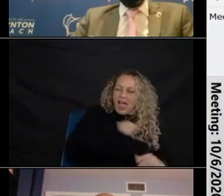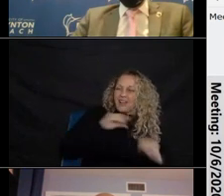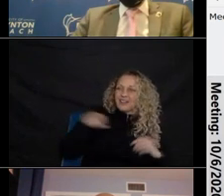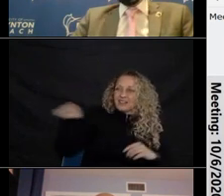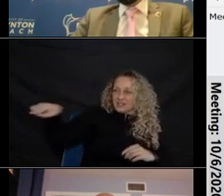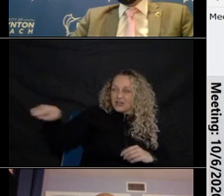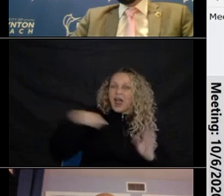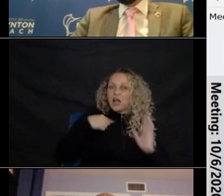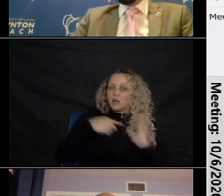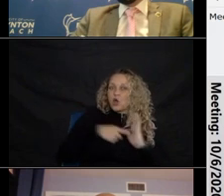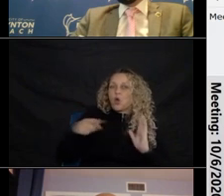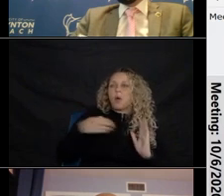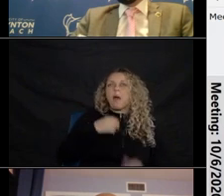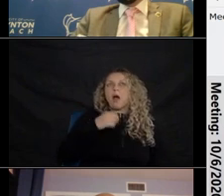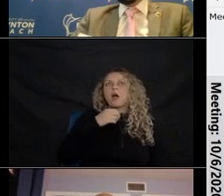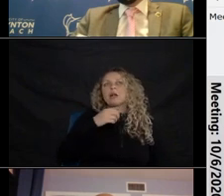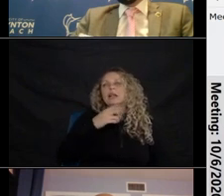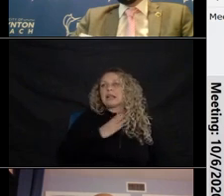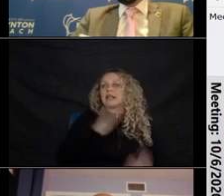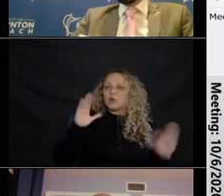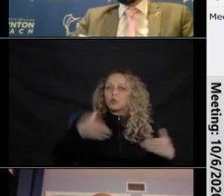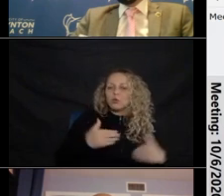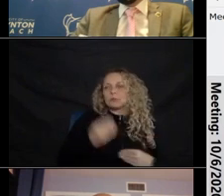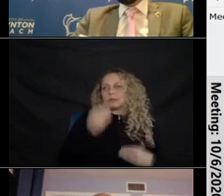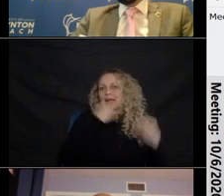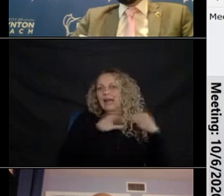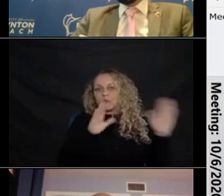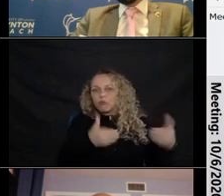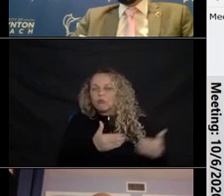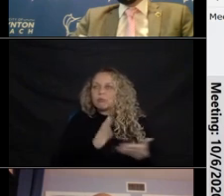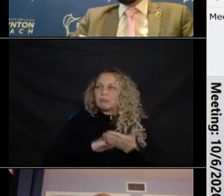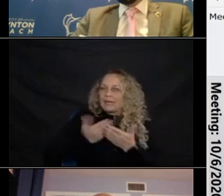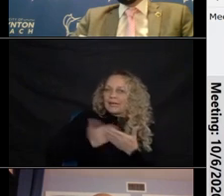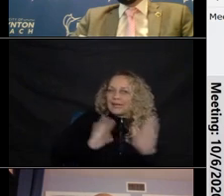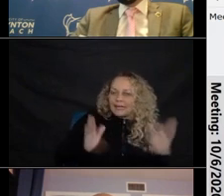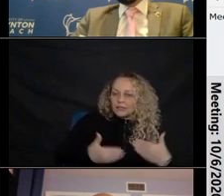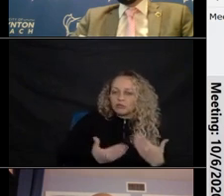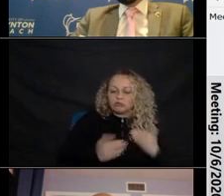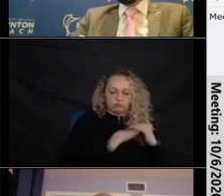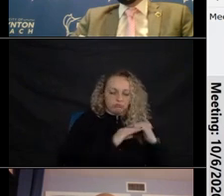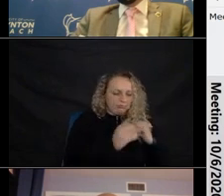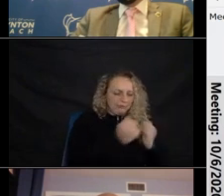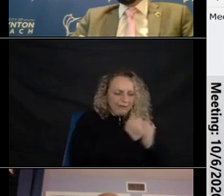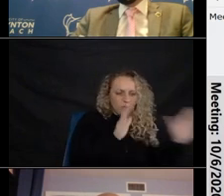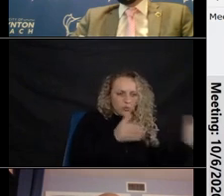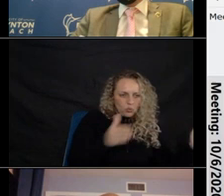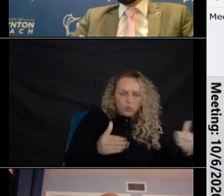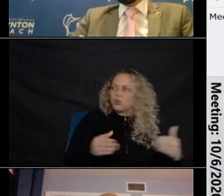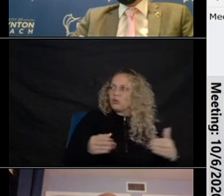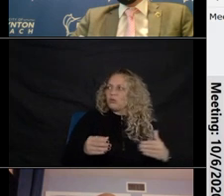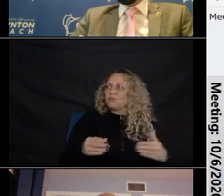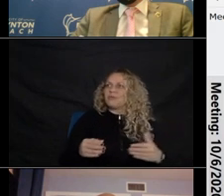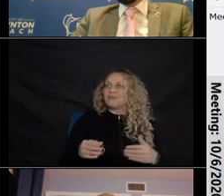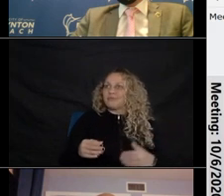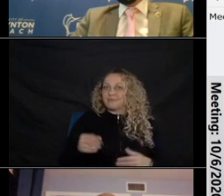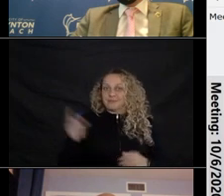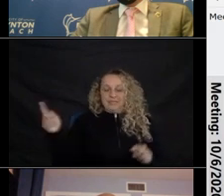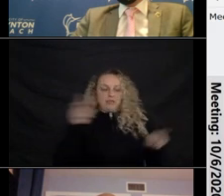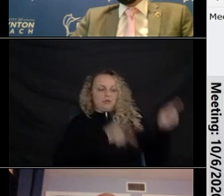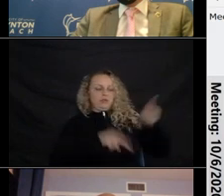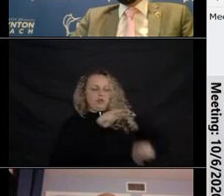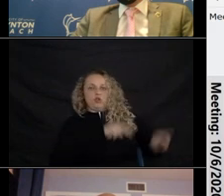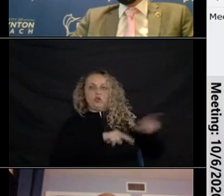my living room, dining room, kitchen, the floor of those rooms permitted by the city of Boynton is